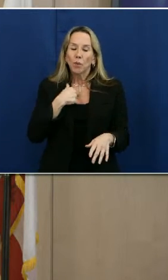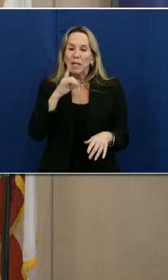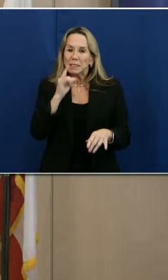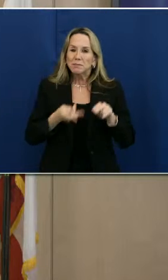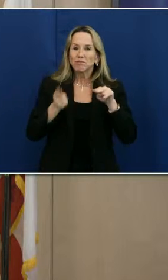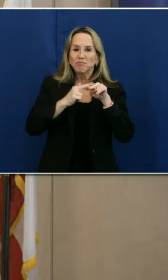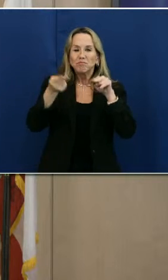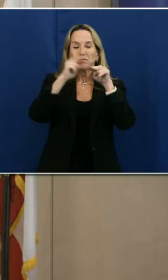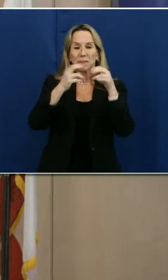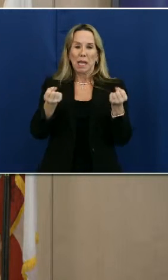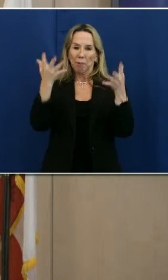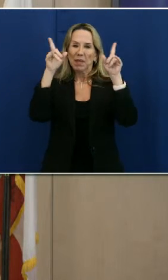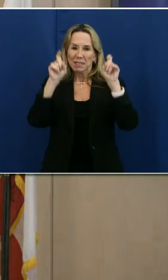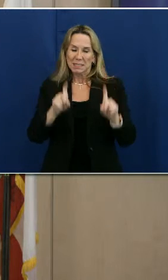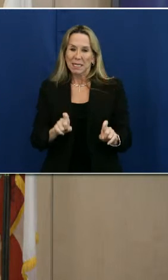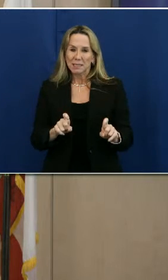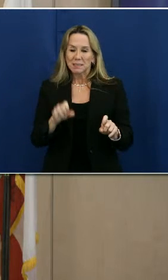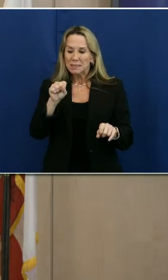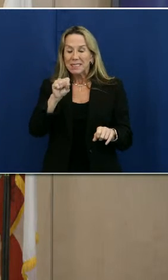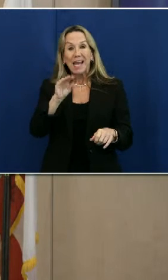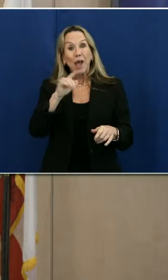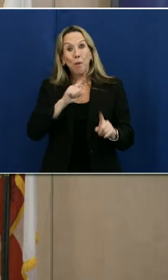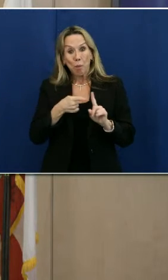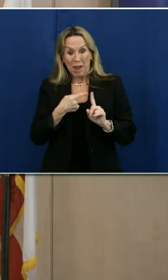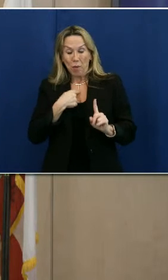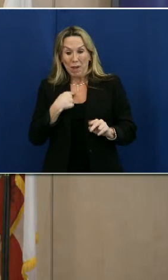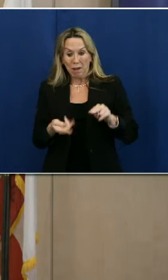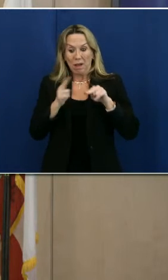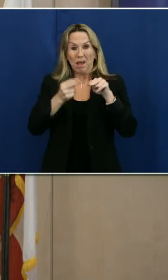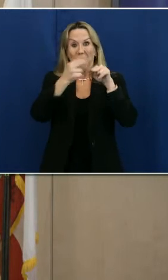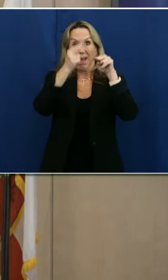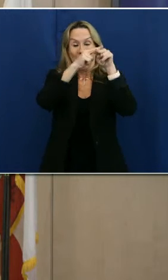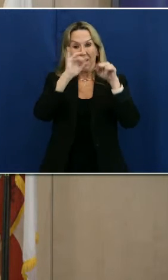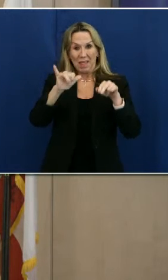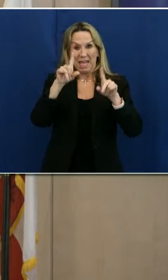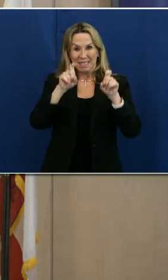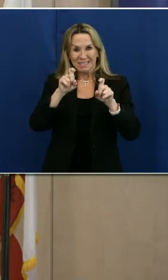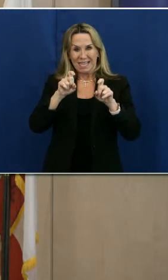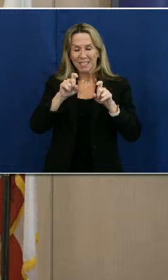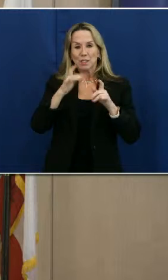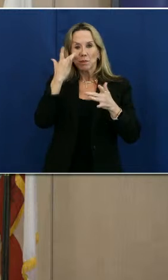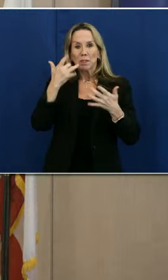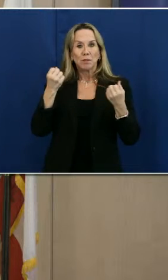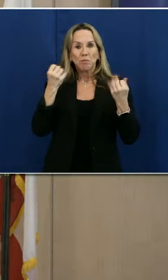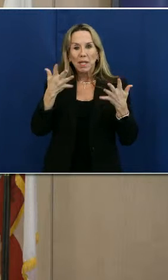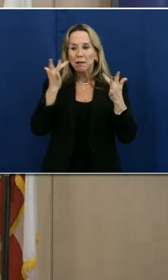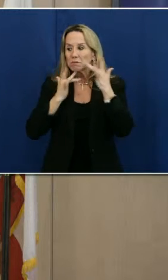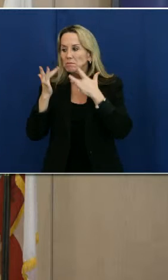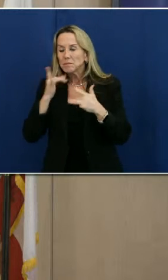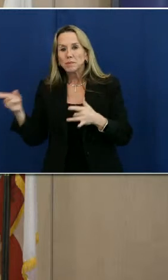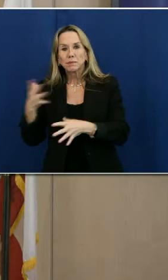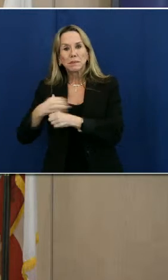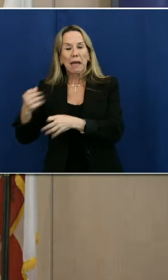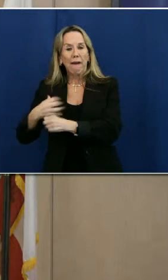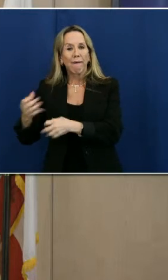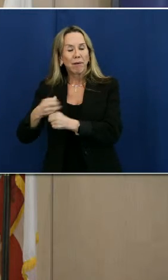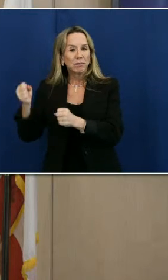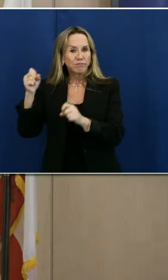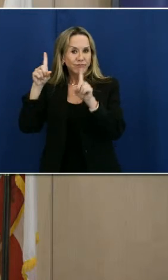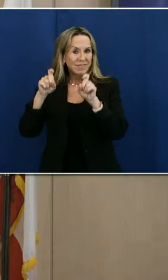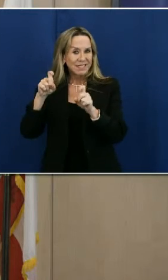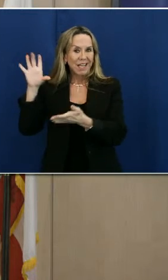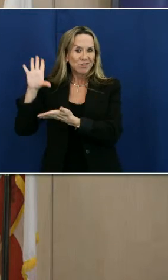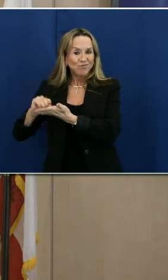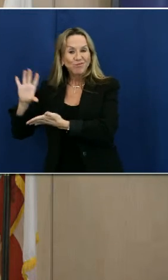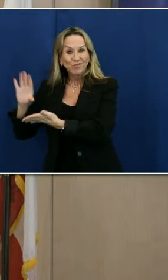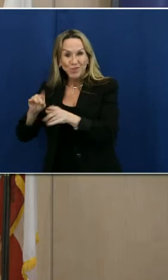doing, and that really put a strain on the supply chain in terms of the parts and all of the components you need to successfully execute on that test.